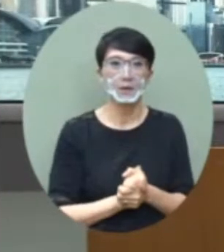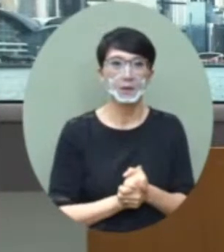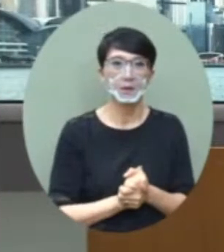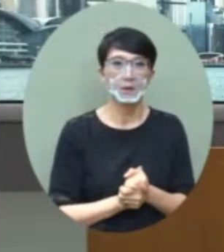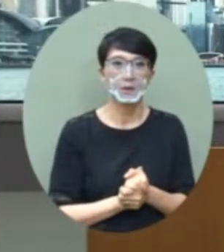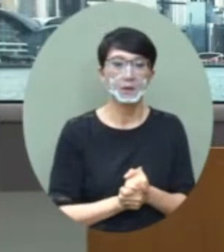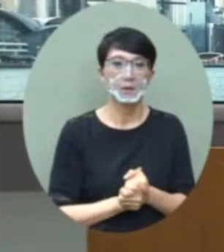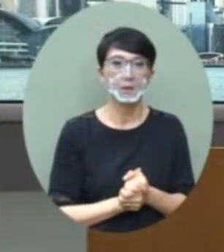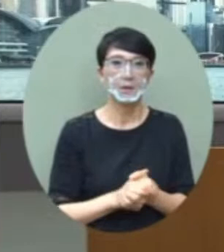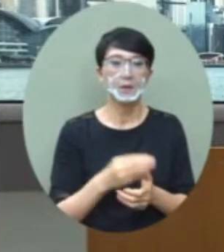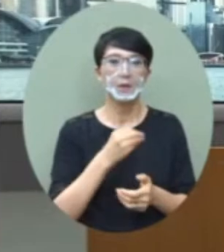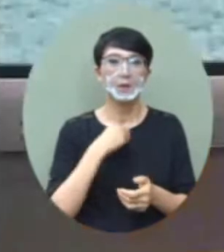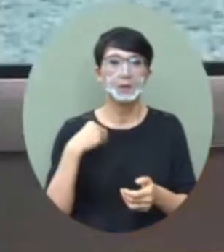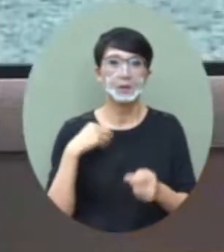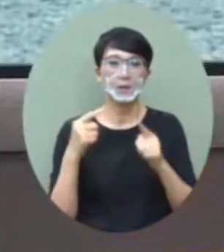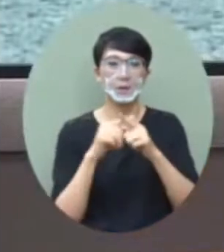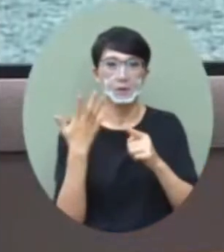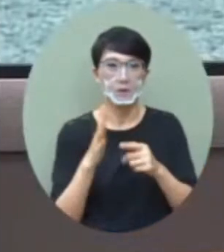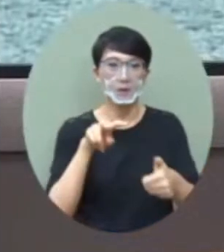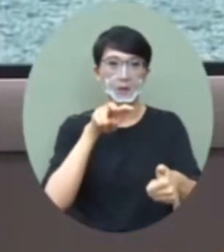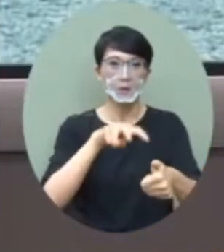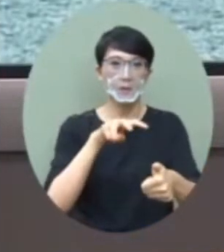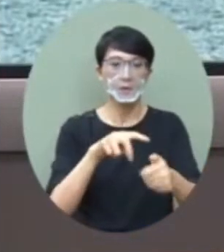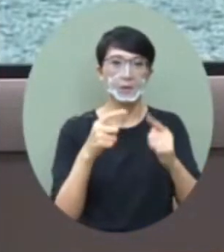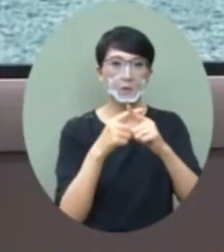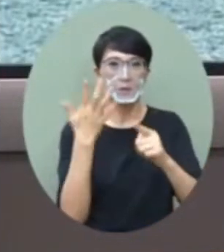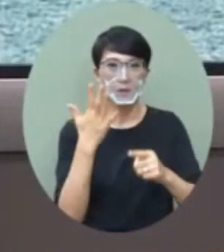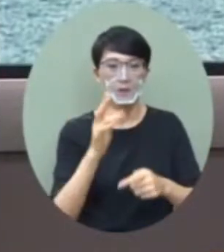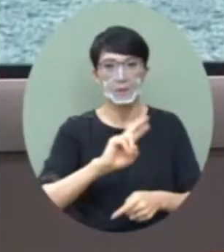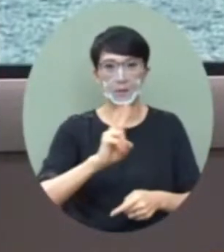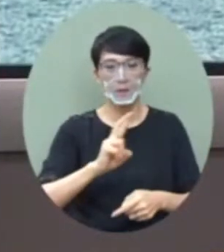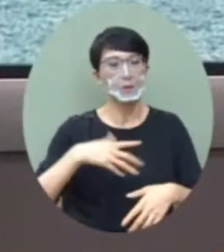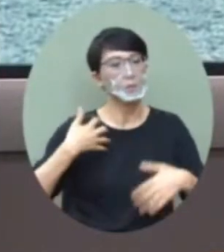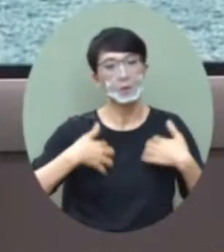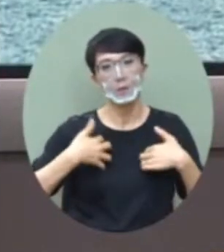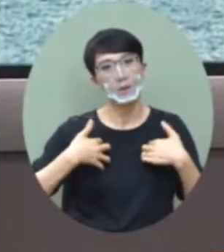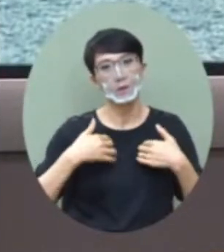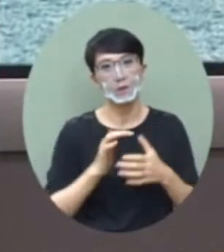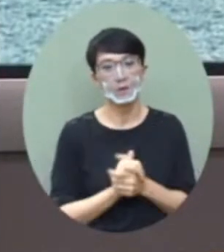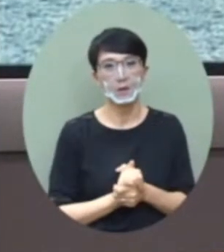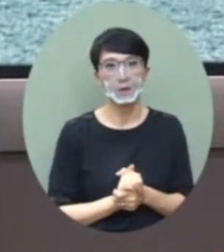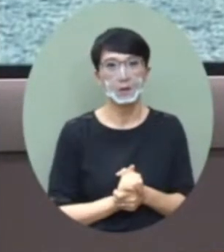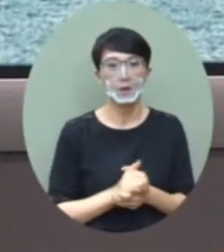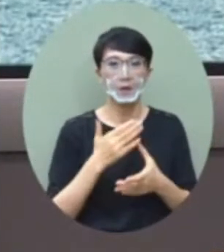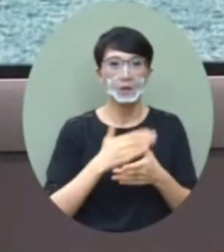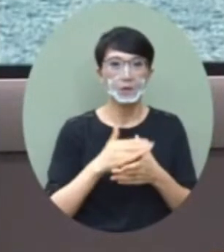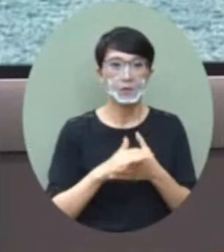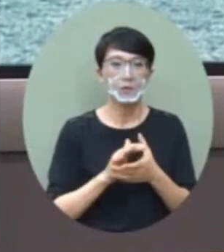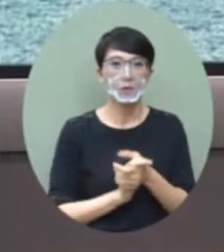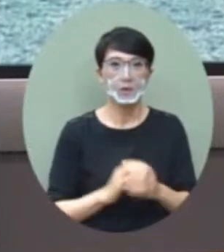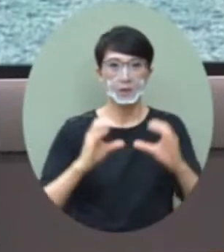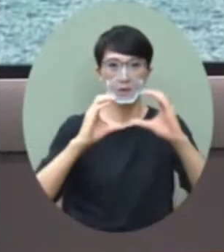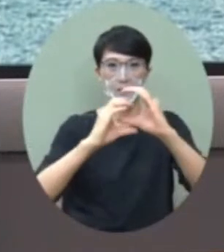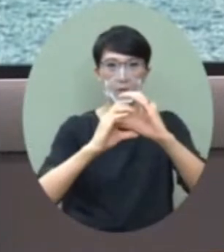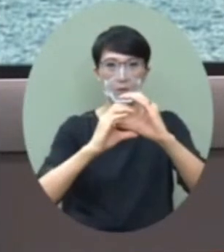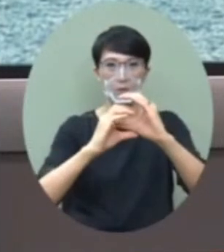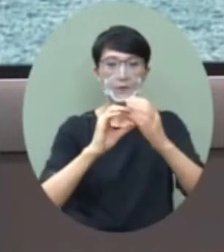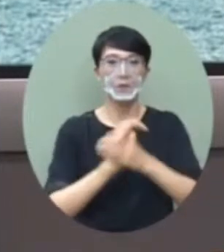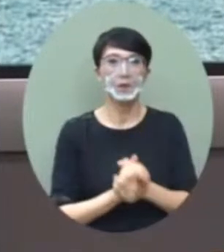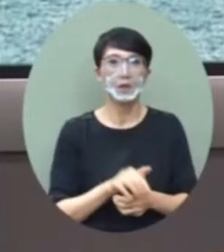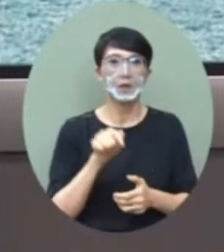mainland staff are offering help in Hong Kong, and the second solution is to recruit more manpower in Hong